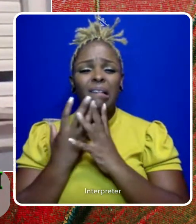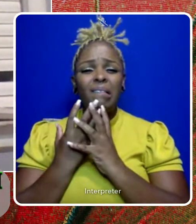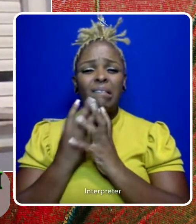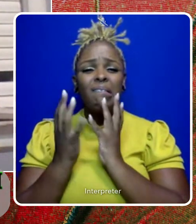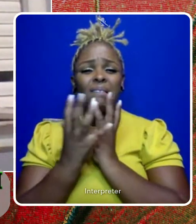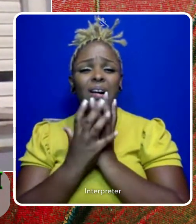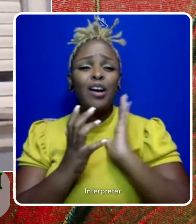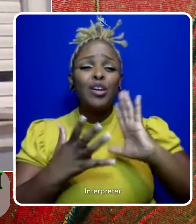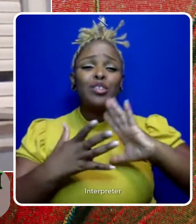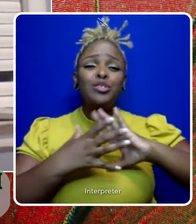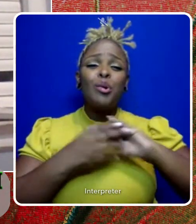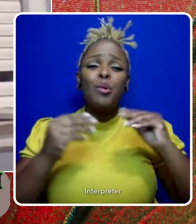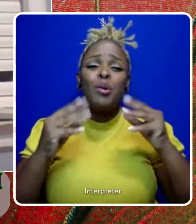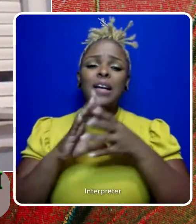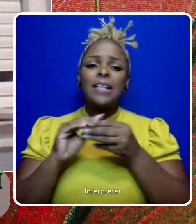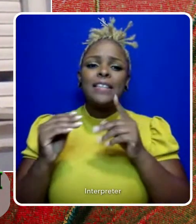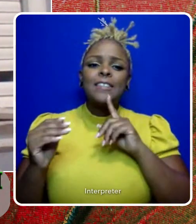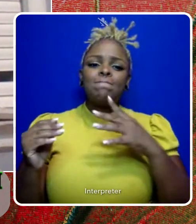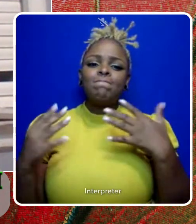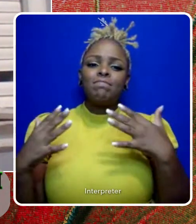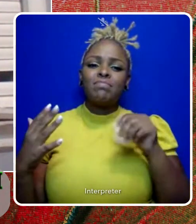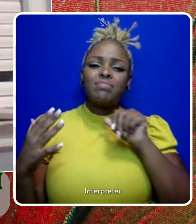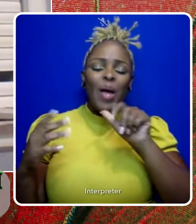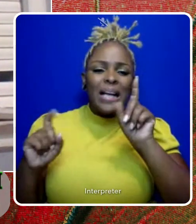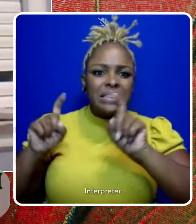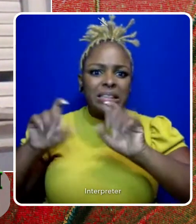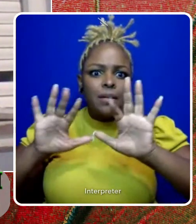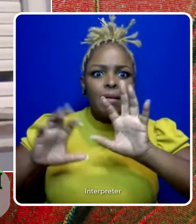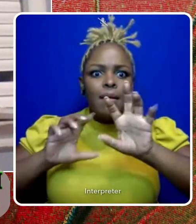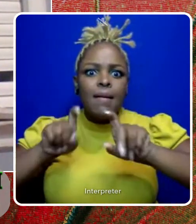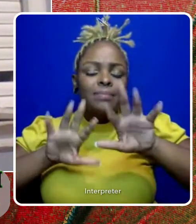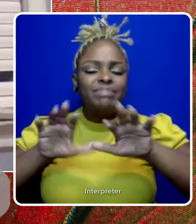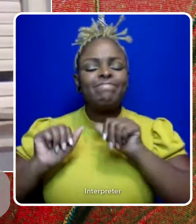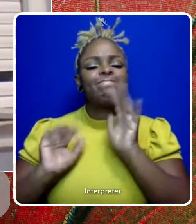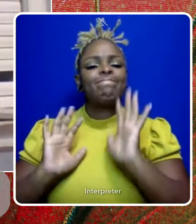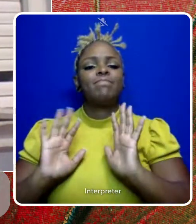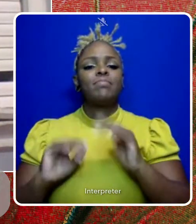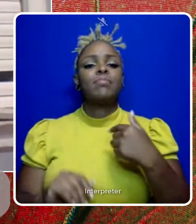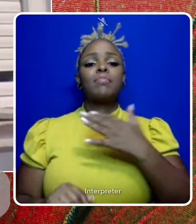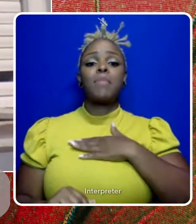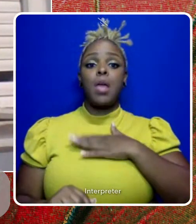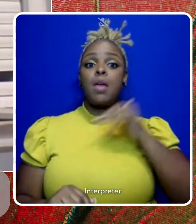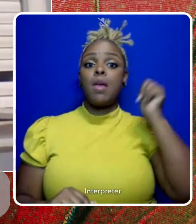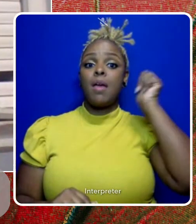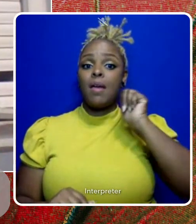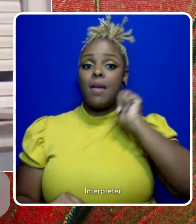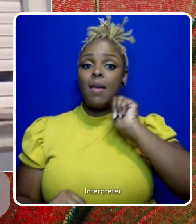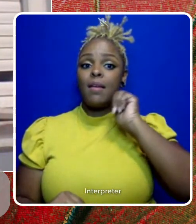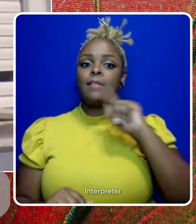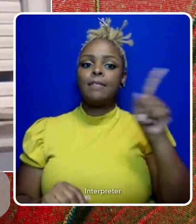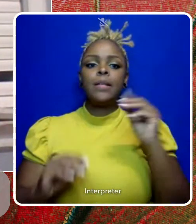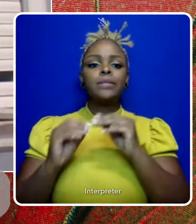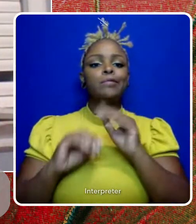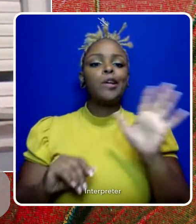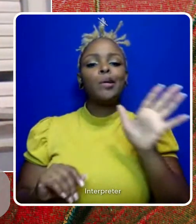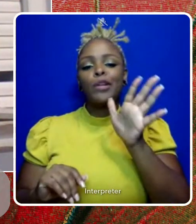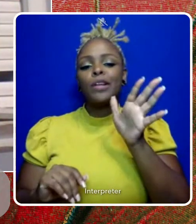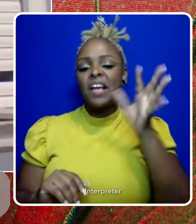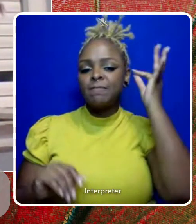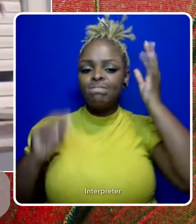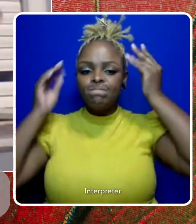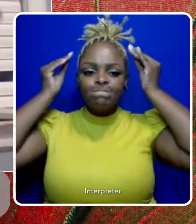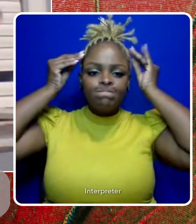aunt fixes my grandmother's hair at the kitchen table. Light from a window shining against